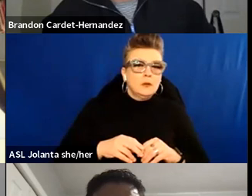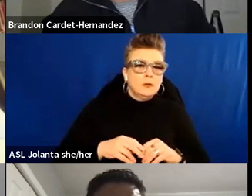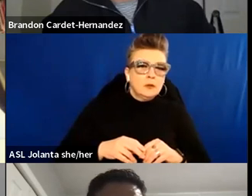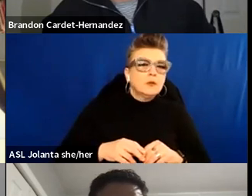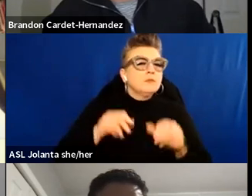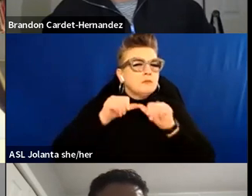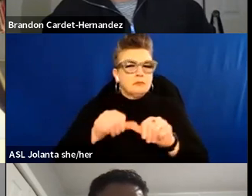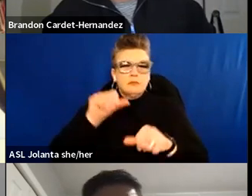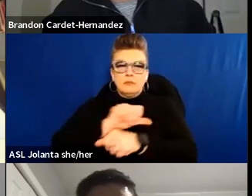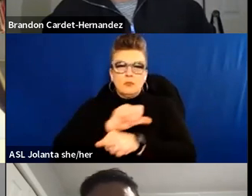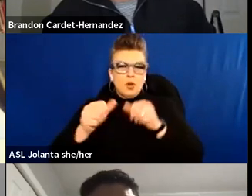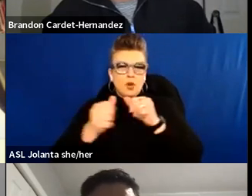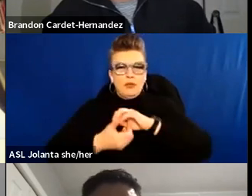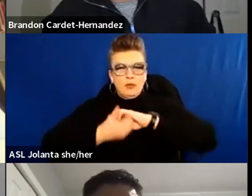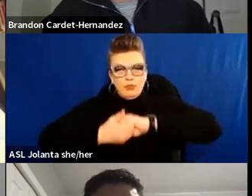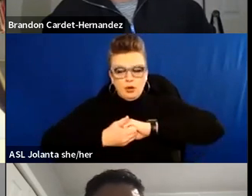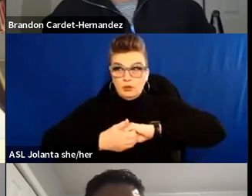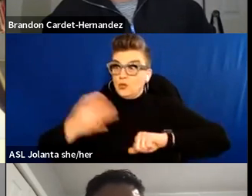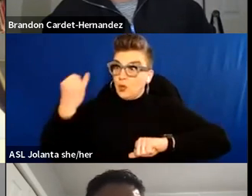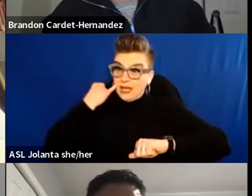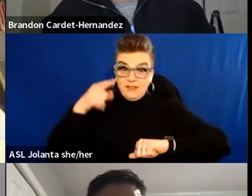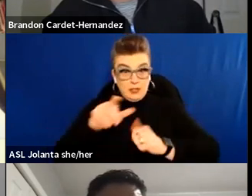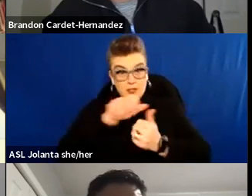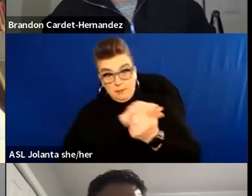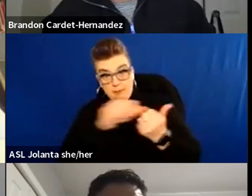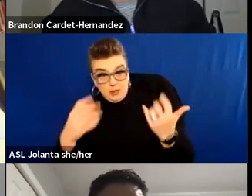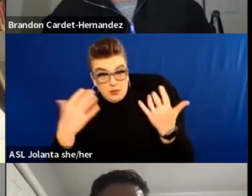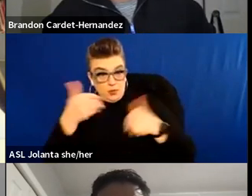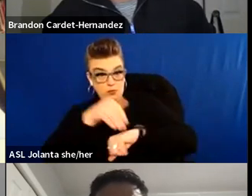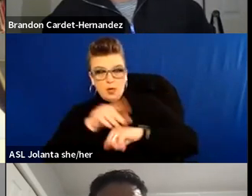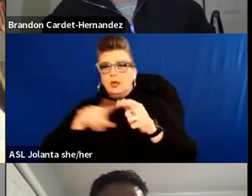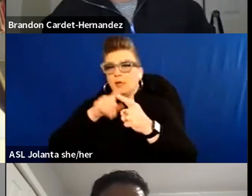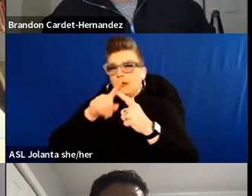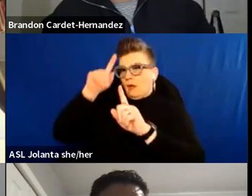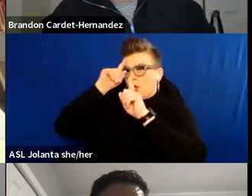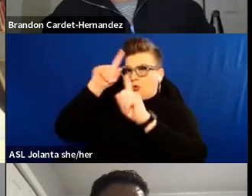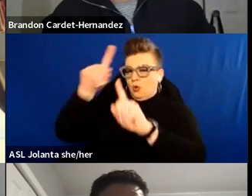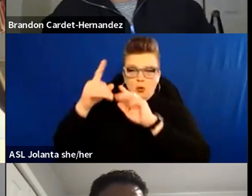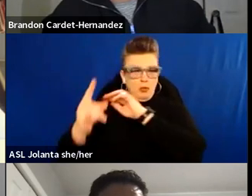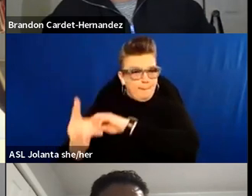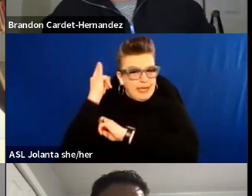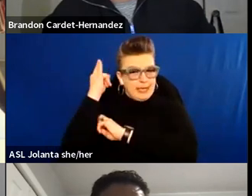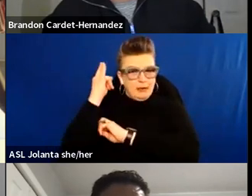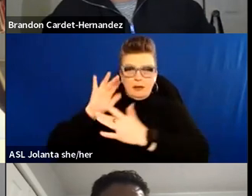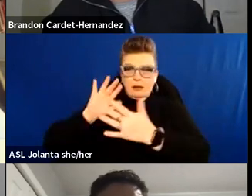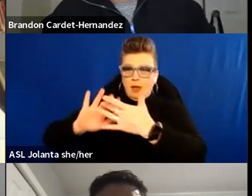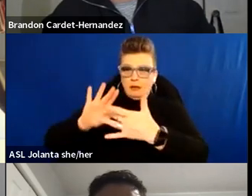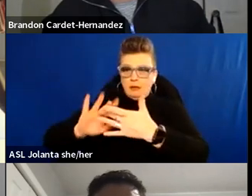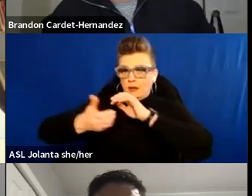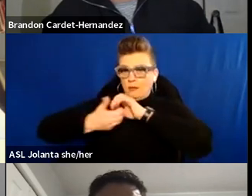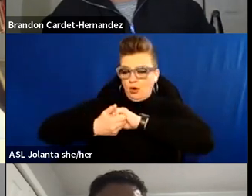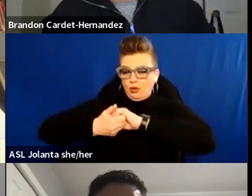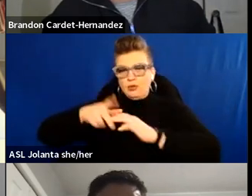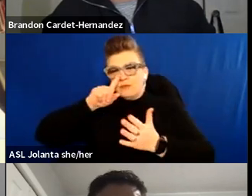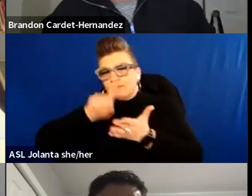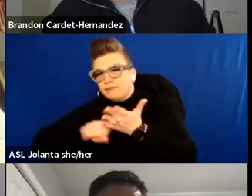we as soon as we if this gets passed this evening the goal is to immediately contact our partners and check in with them about